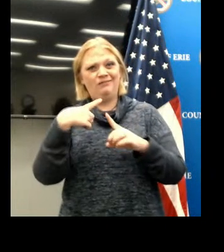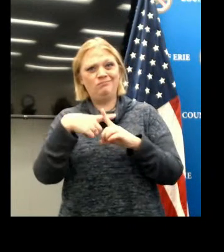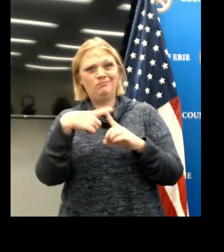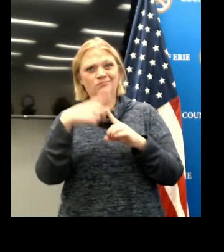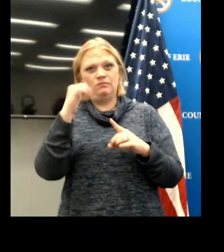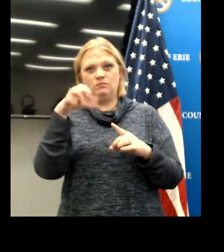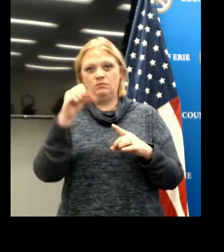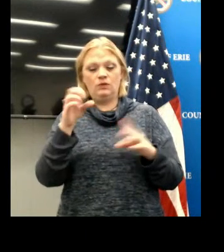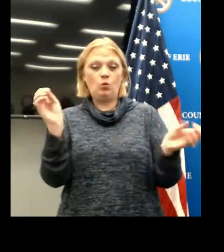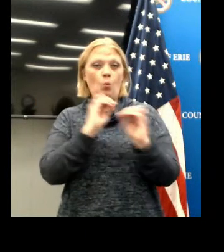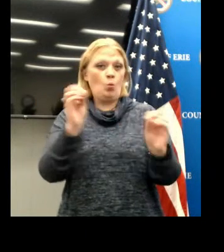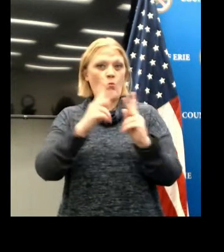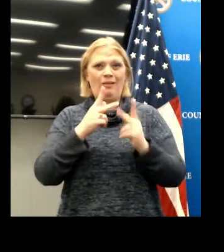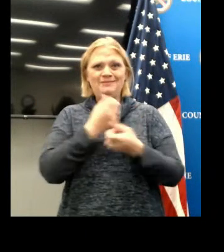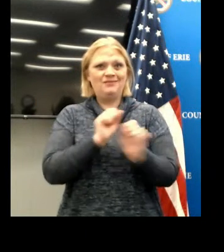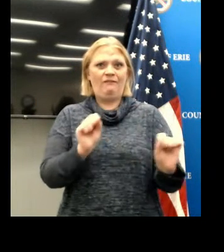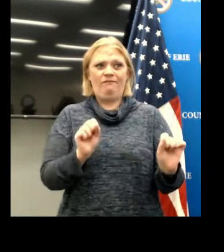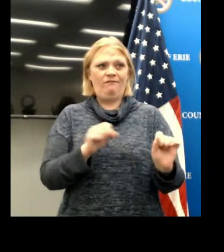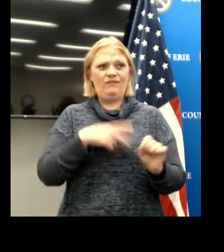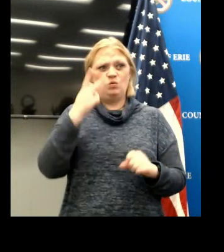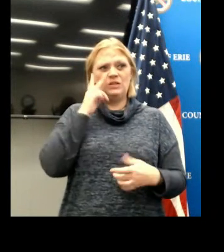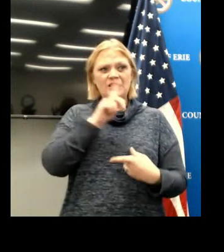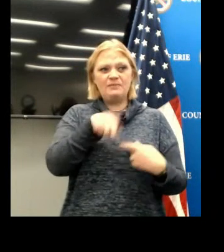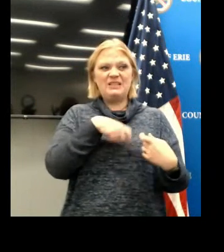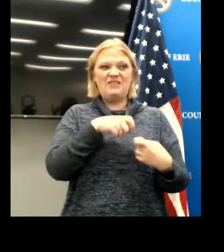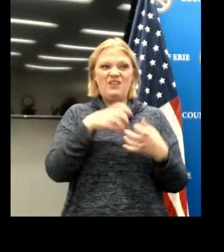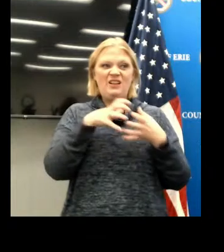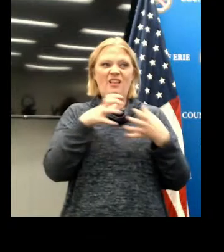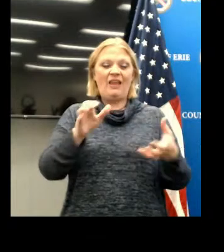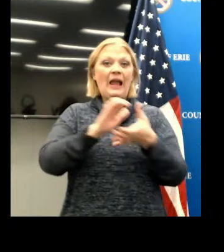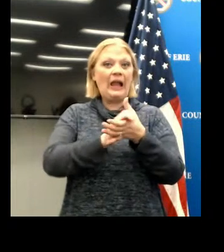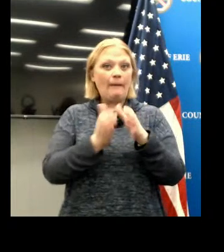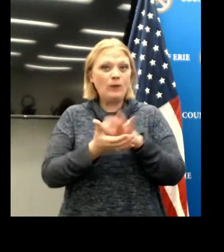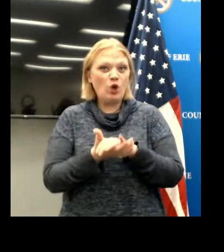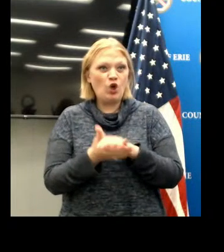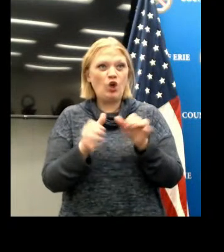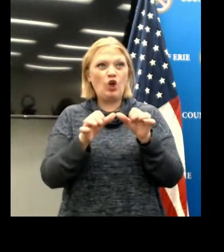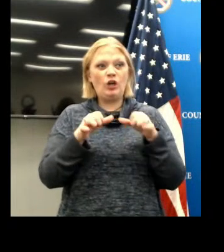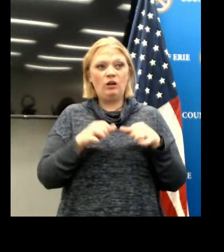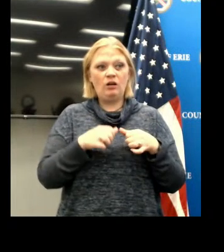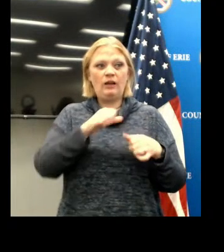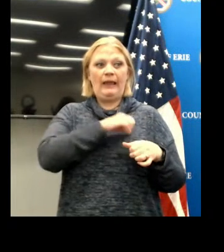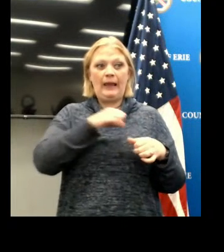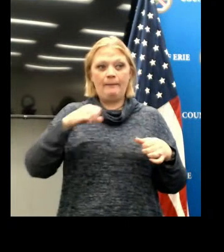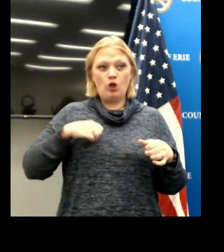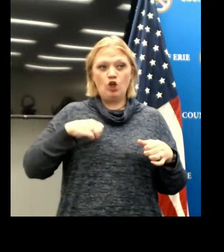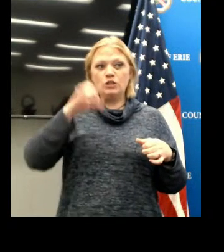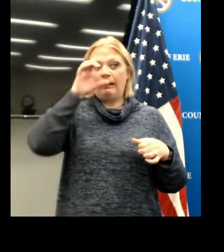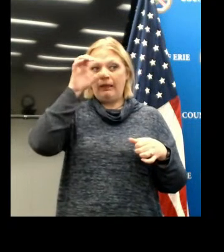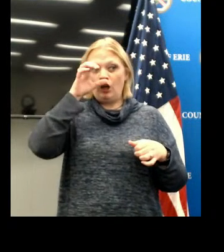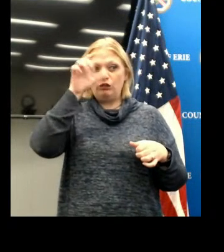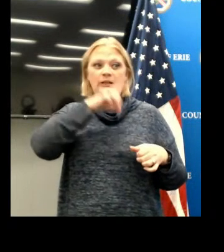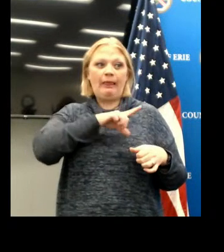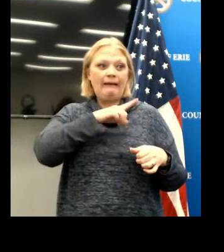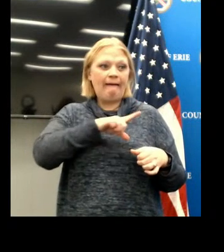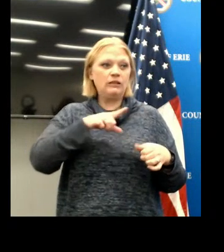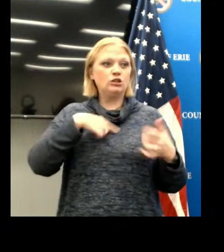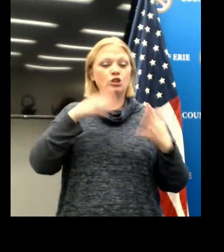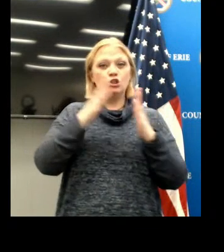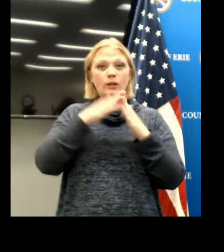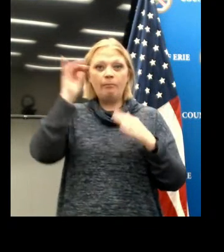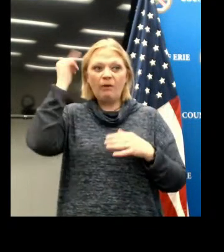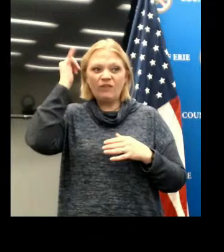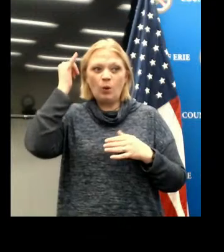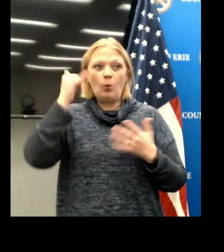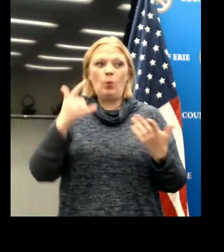no place that is safe. We're seeing particularly a lot in the Hamburg area, Amherst, Clarence, Lancaster, and in the city of